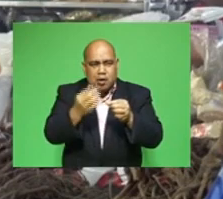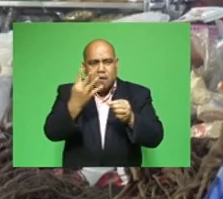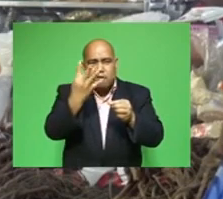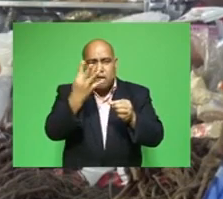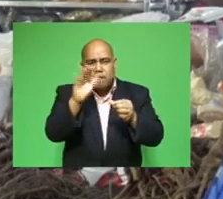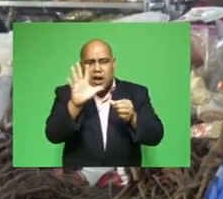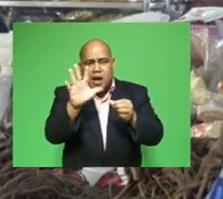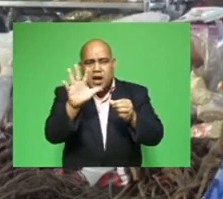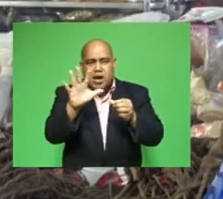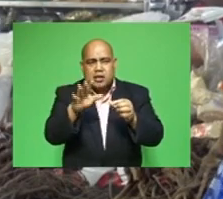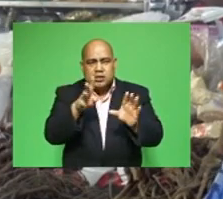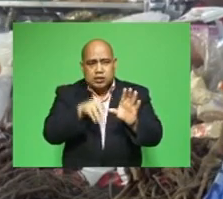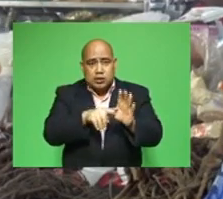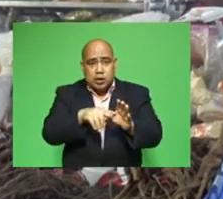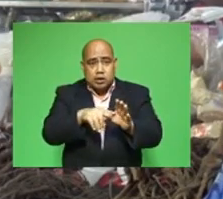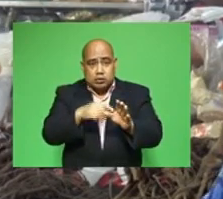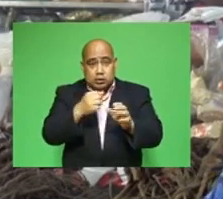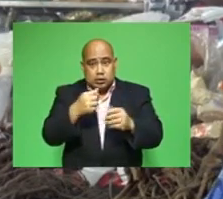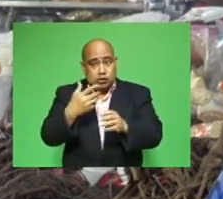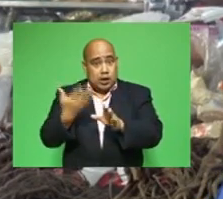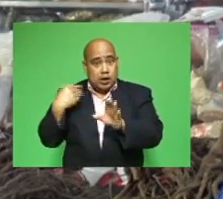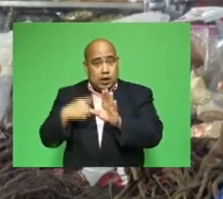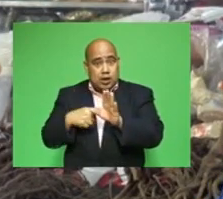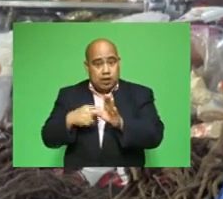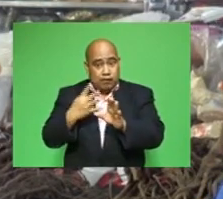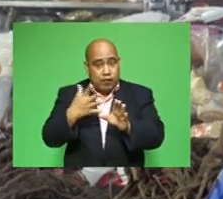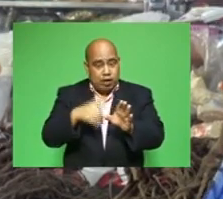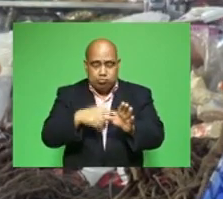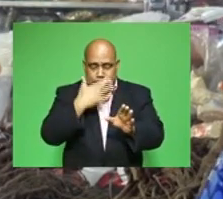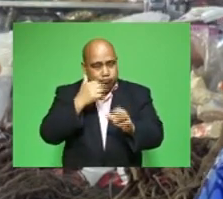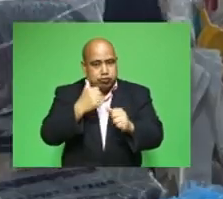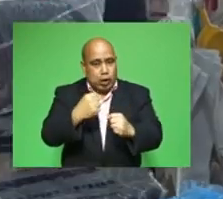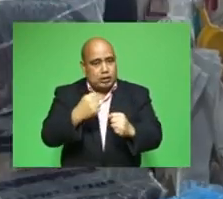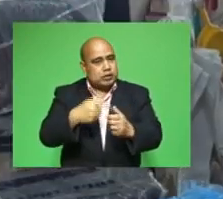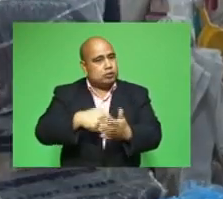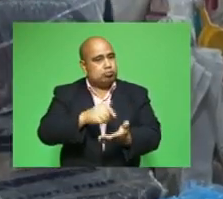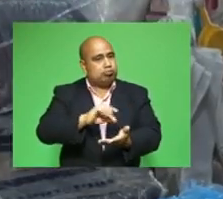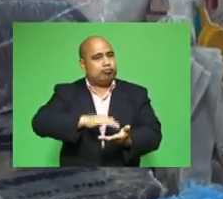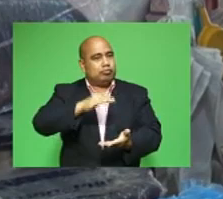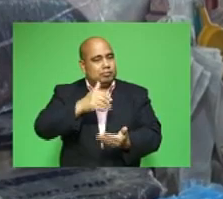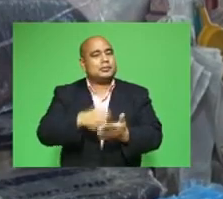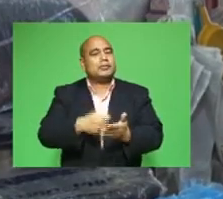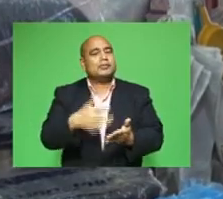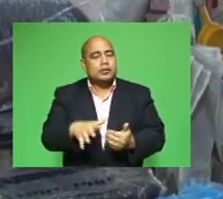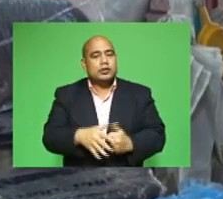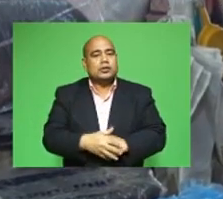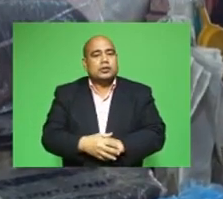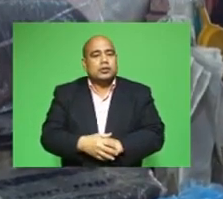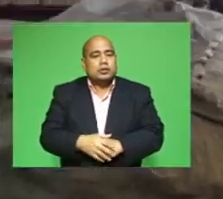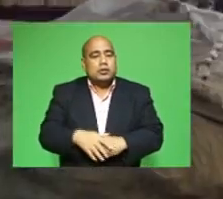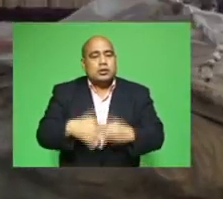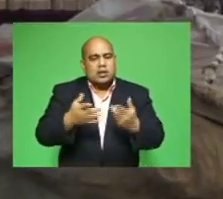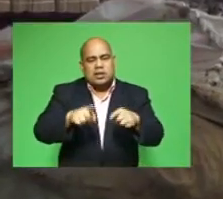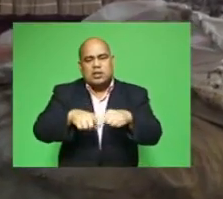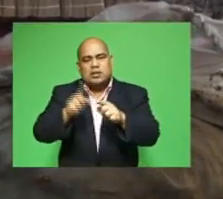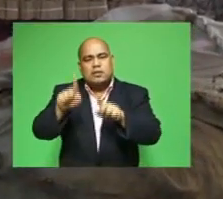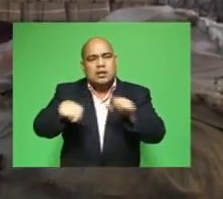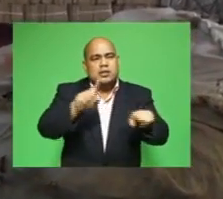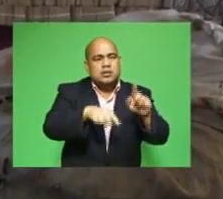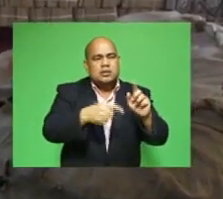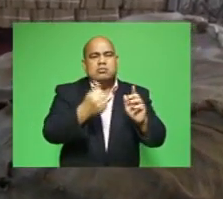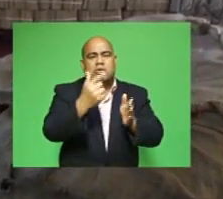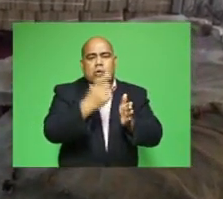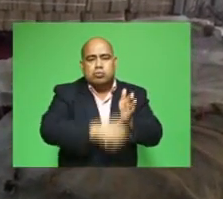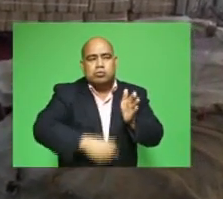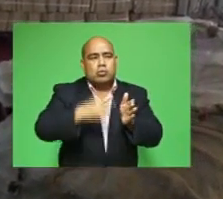very expensive. And good quality grog is always very expensive. With a range in pricing, vendors hope that sales will